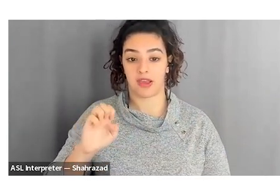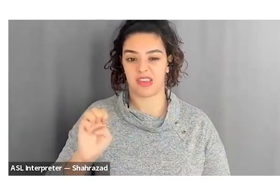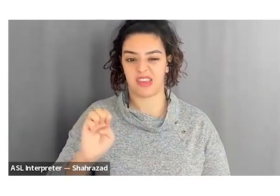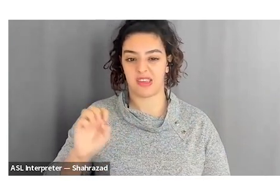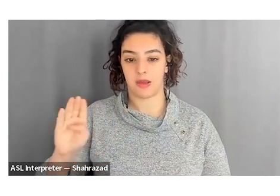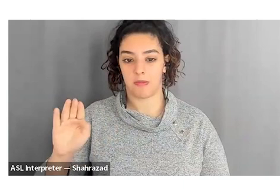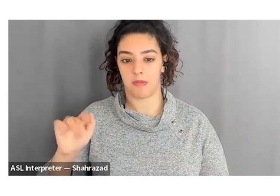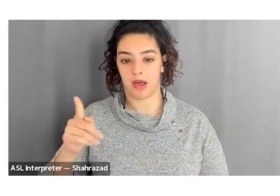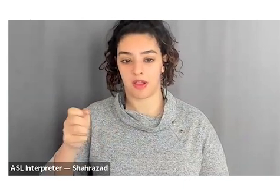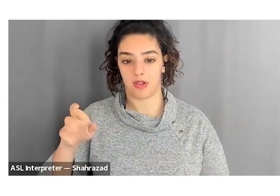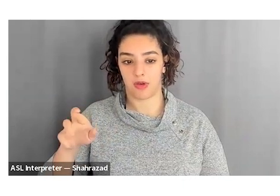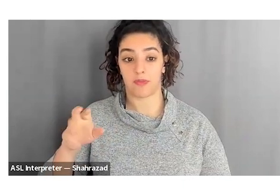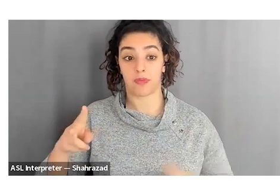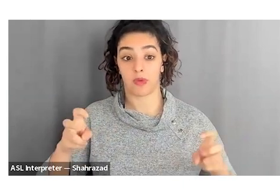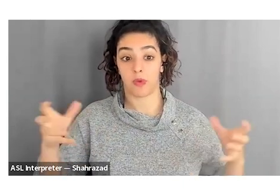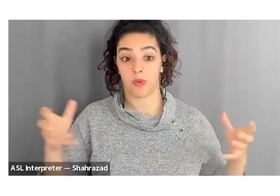open quote,